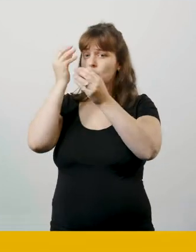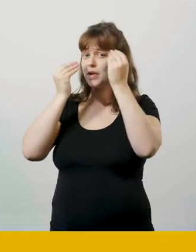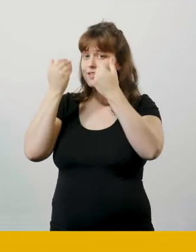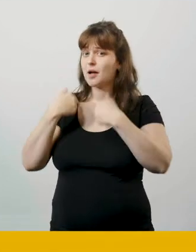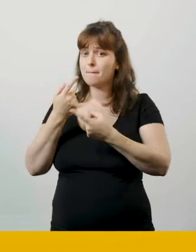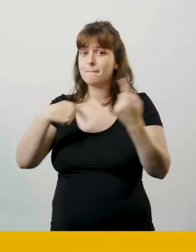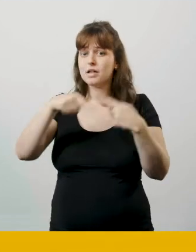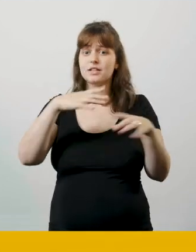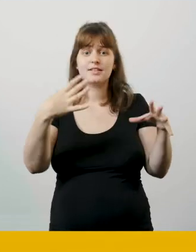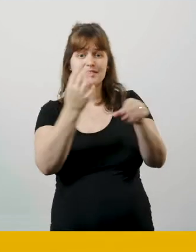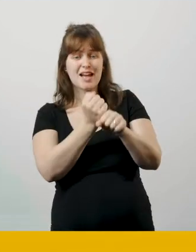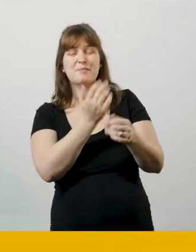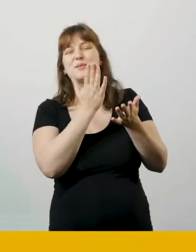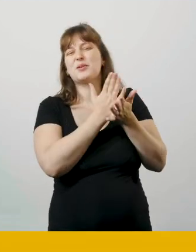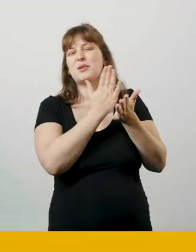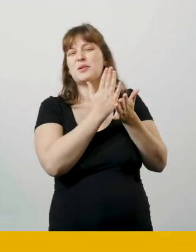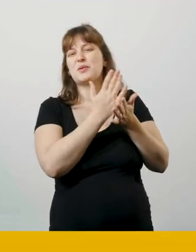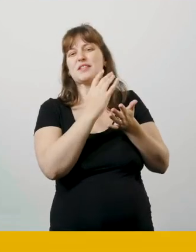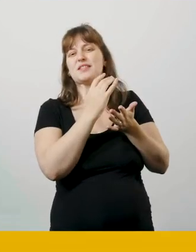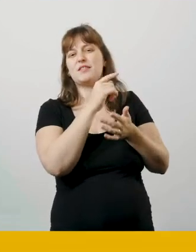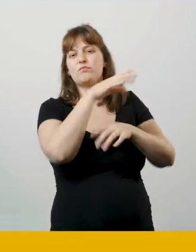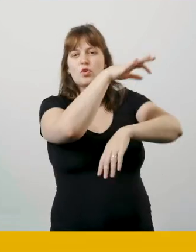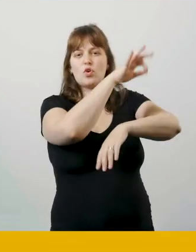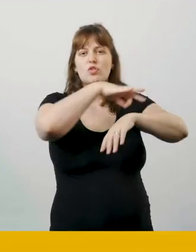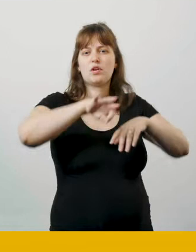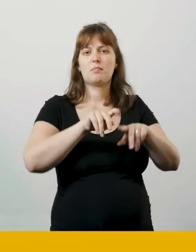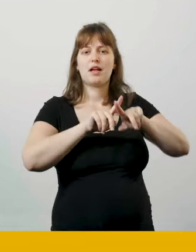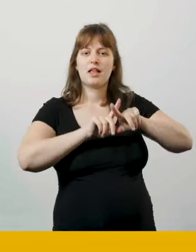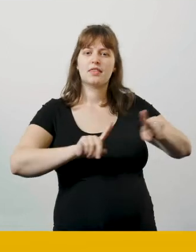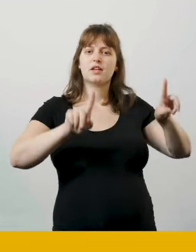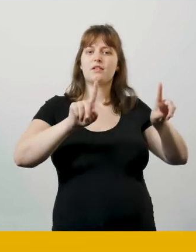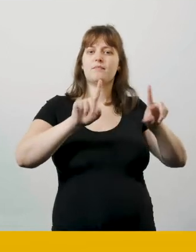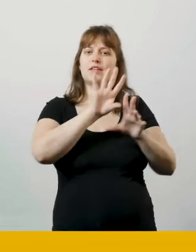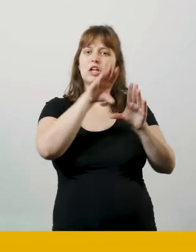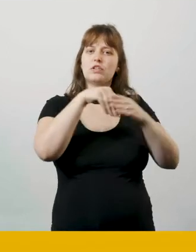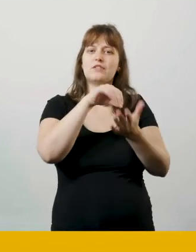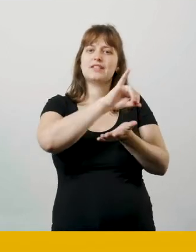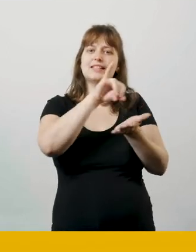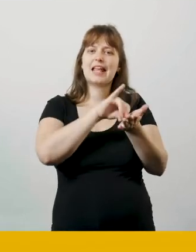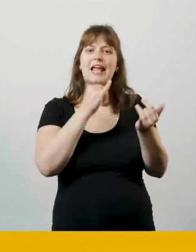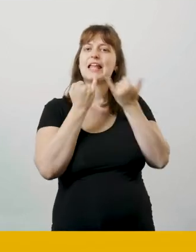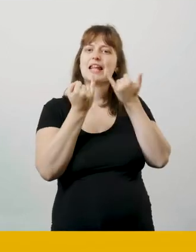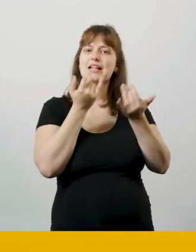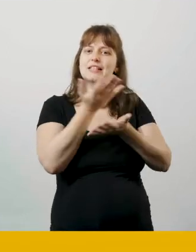students co-designed different inclusive urban interactions,